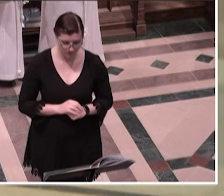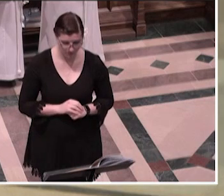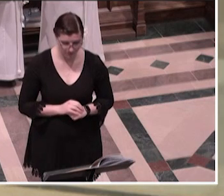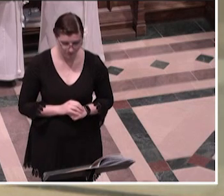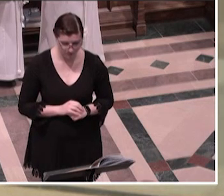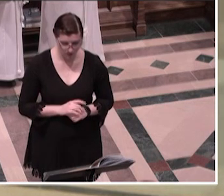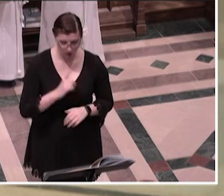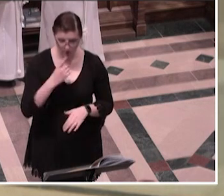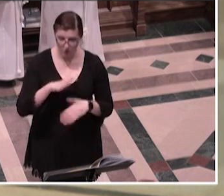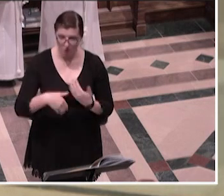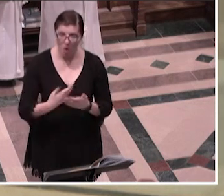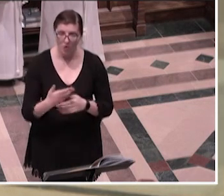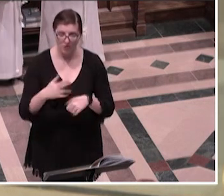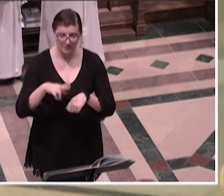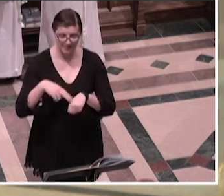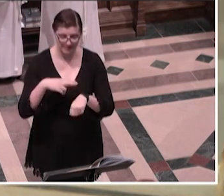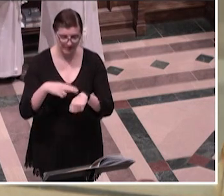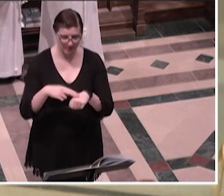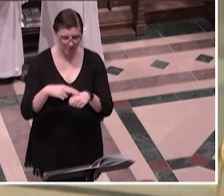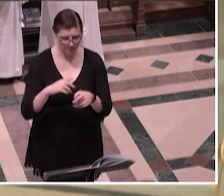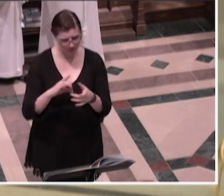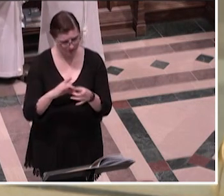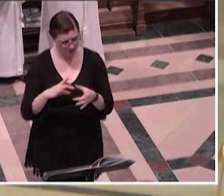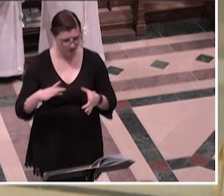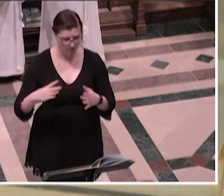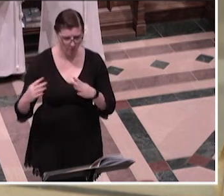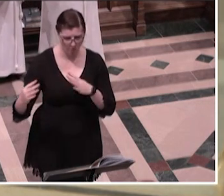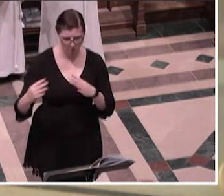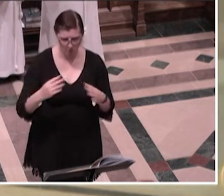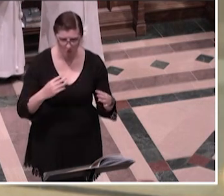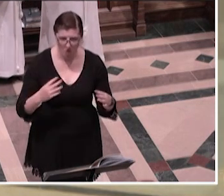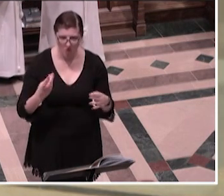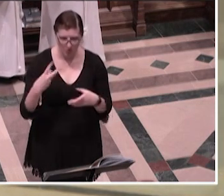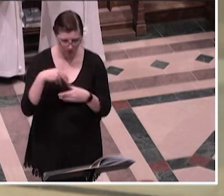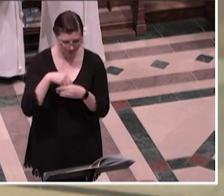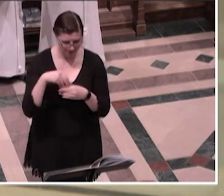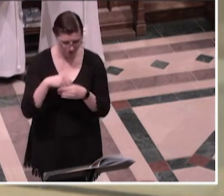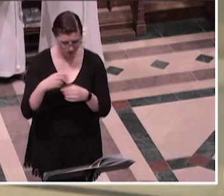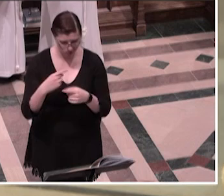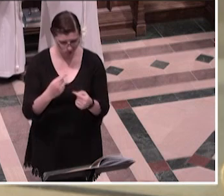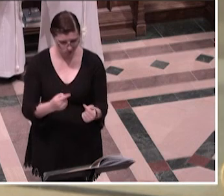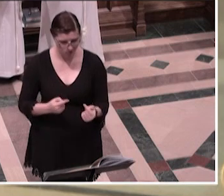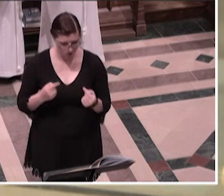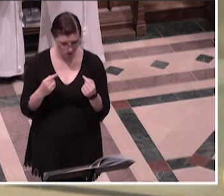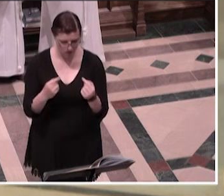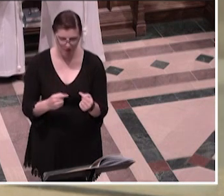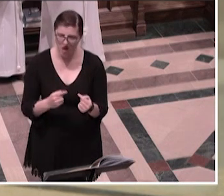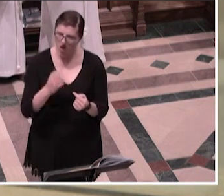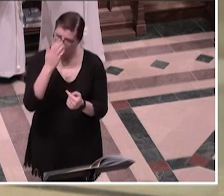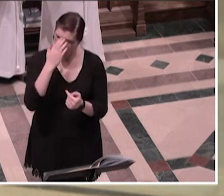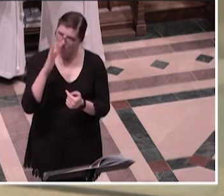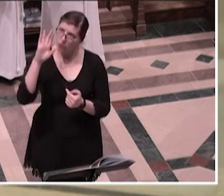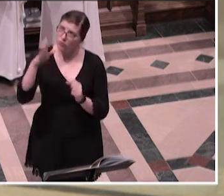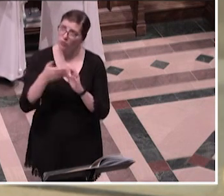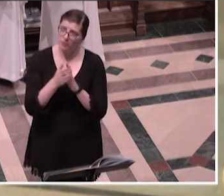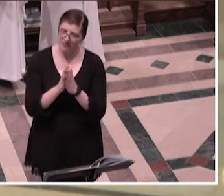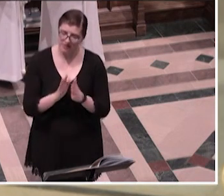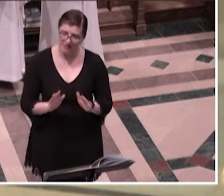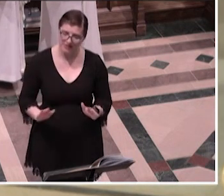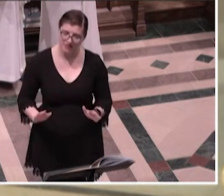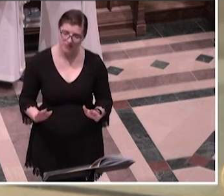For all nations torn by war or internal strife, that they may know your peace